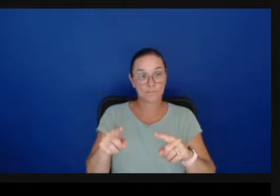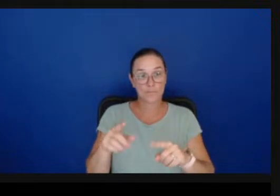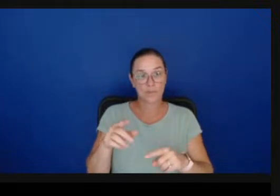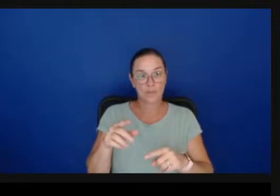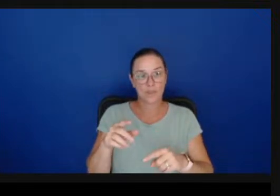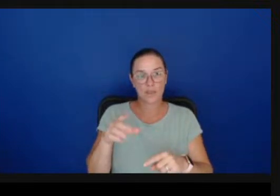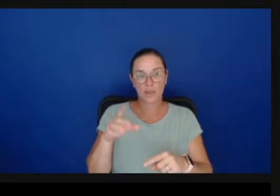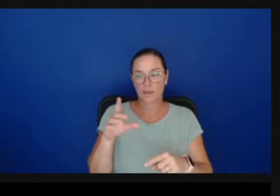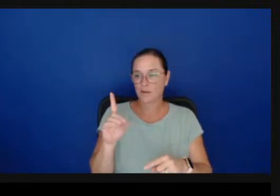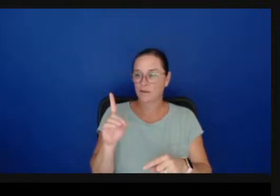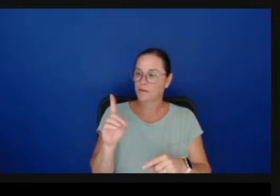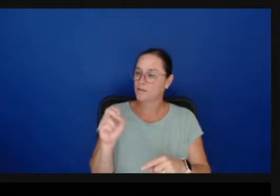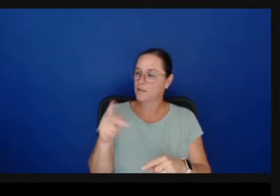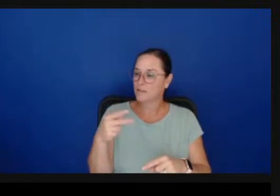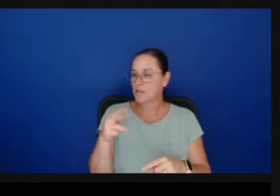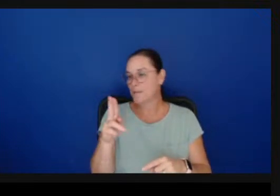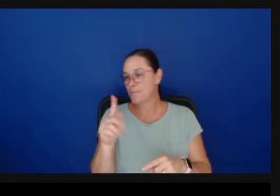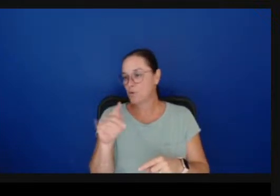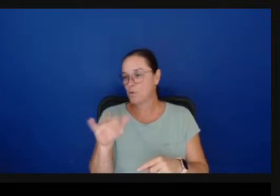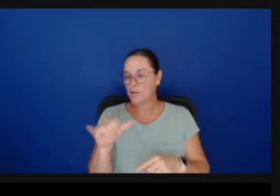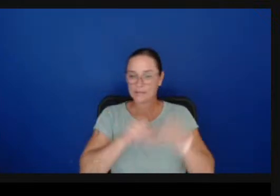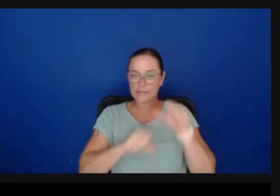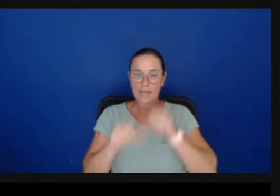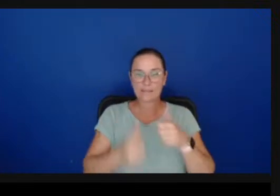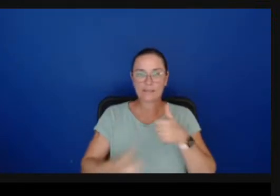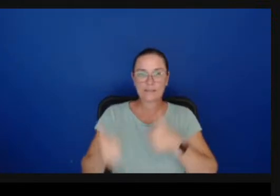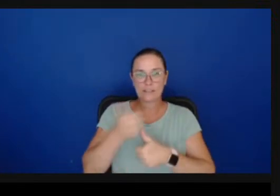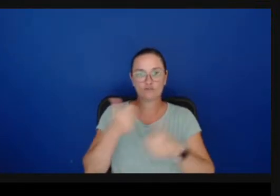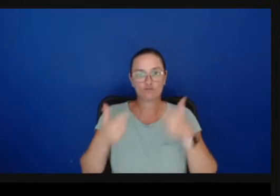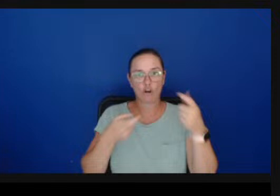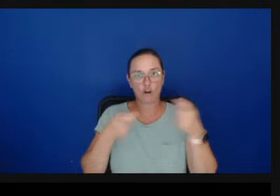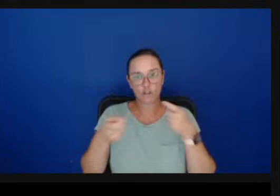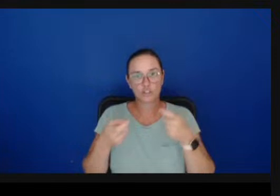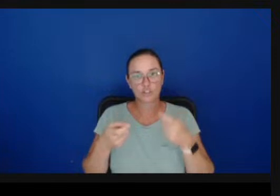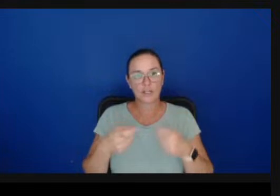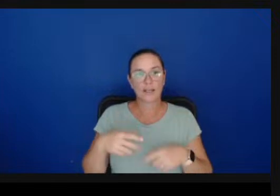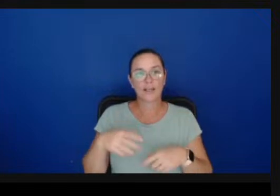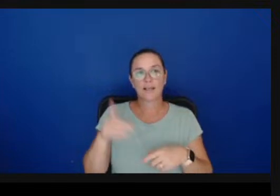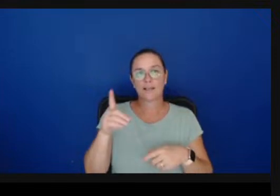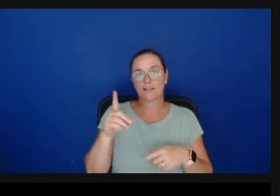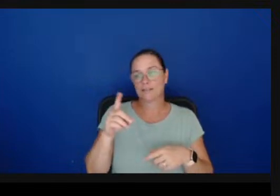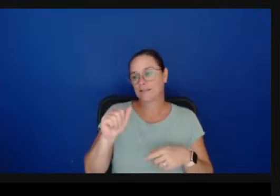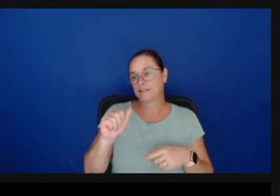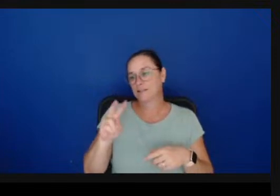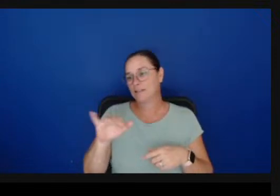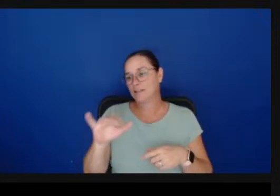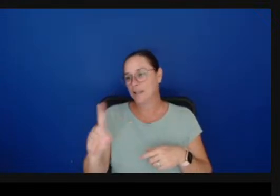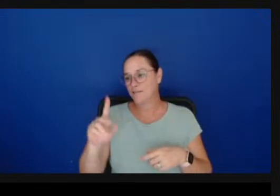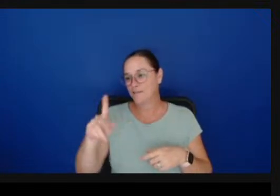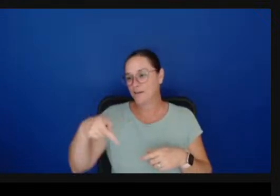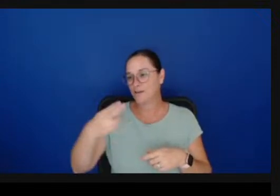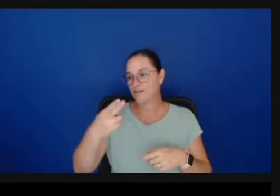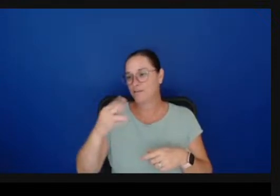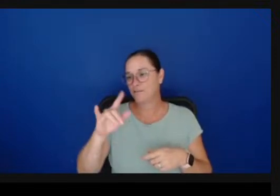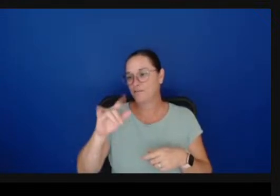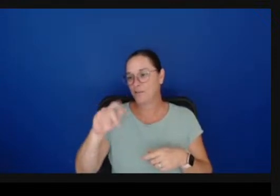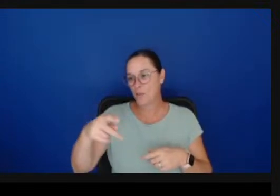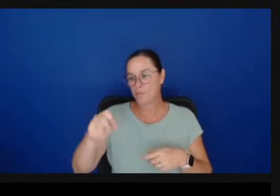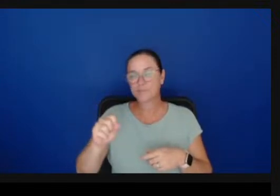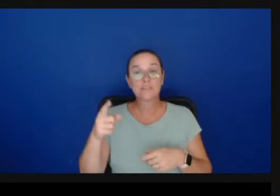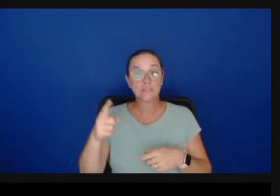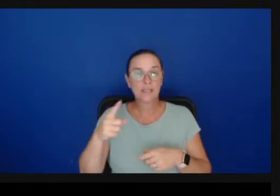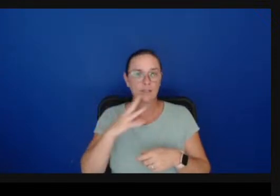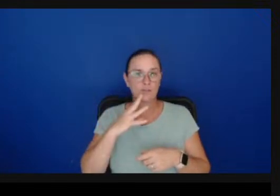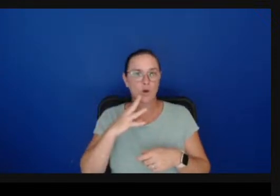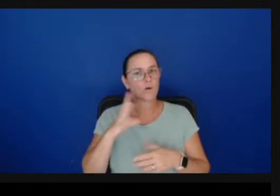Deputy Scientist in Charge Dr. David Phillips spoke. I'm not sure if he's speaking again, but it was good last time. I assume it'd be the